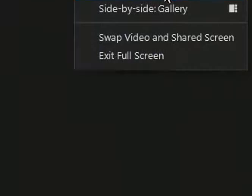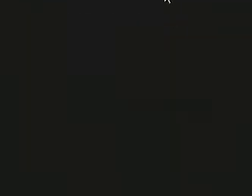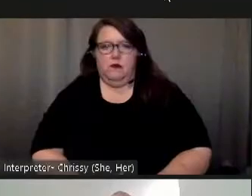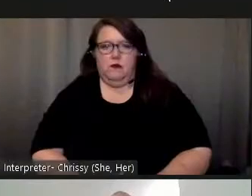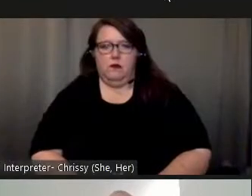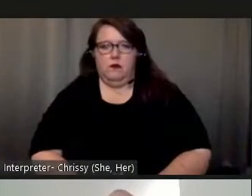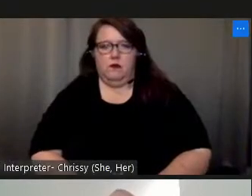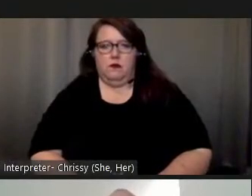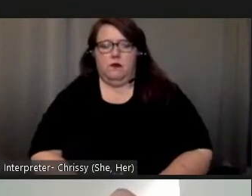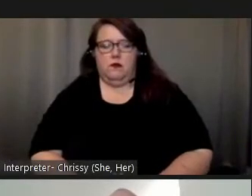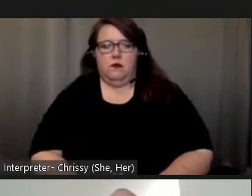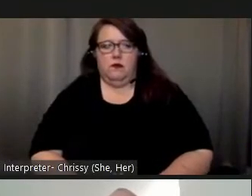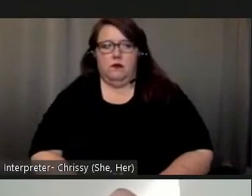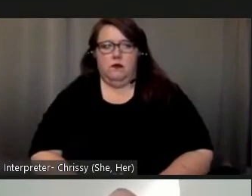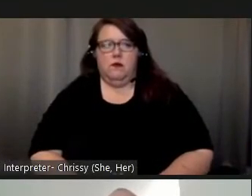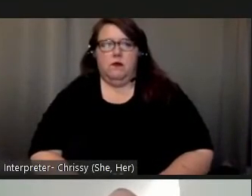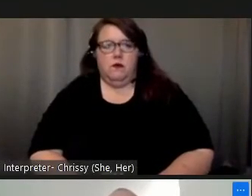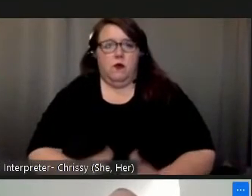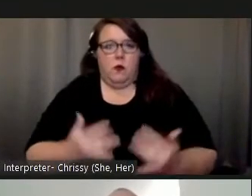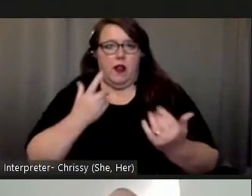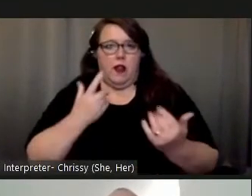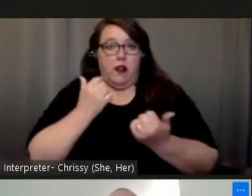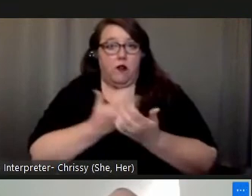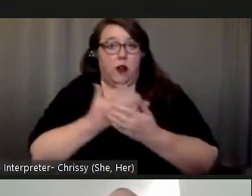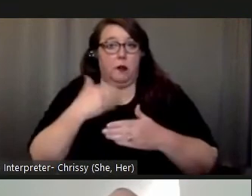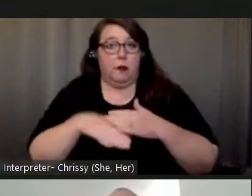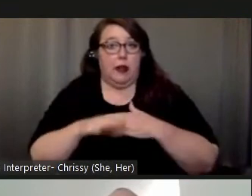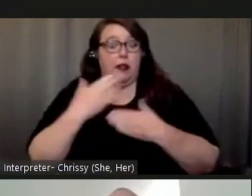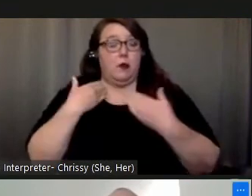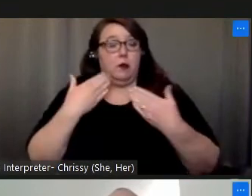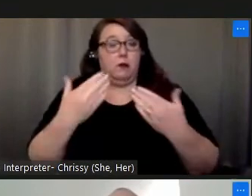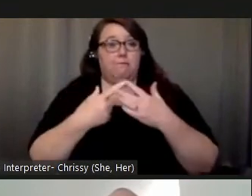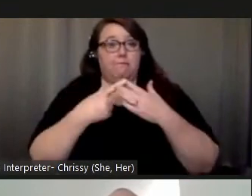All right, we'll give it 1 second to get everyone in and then we'll get started.